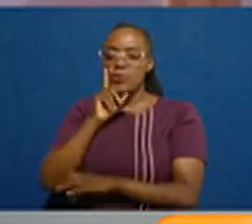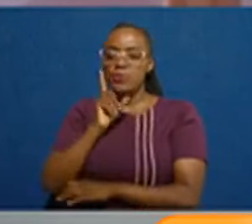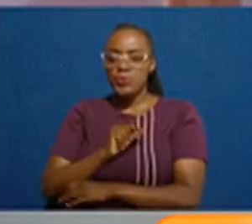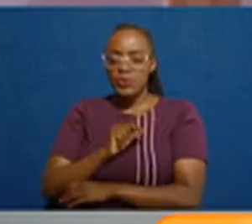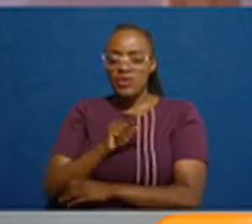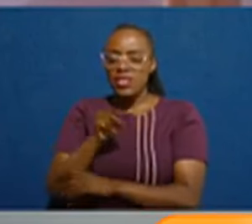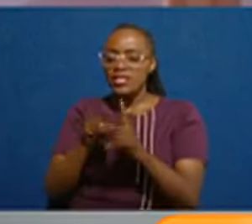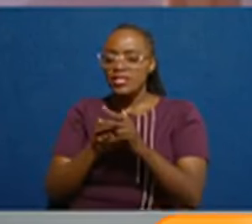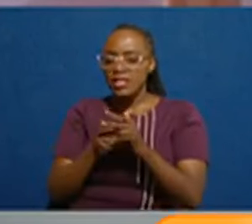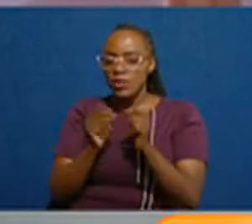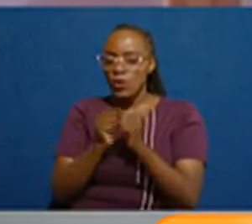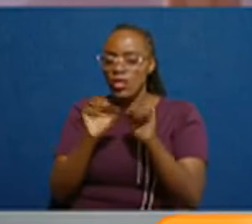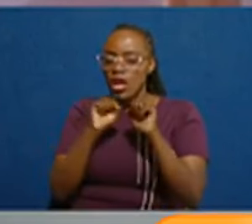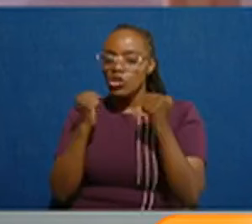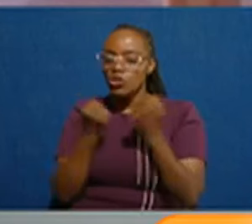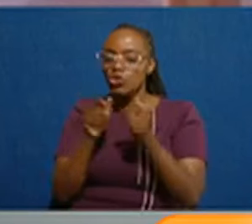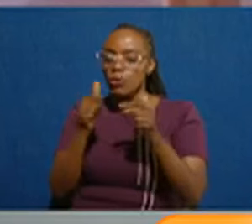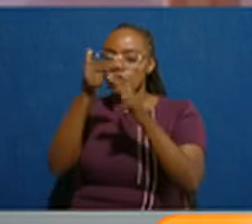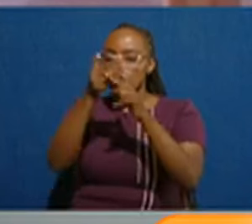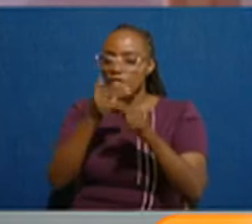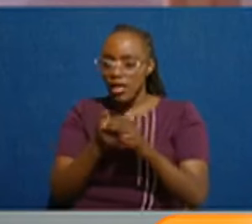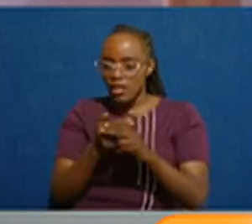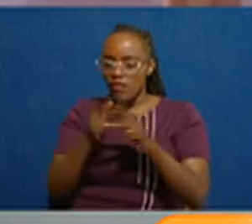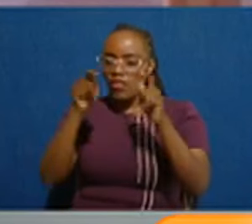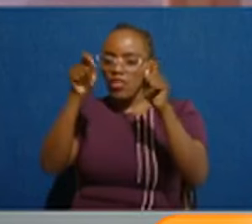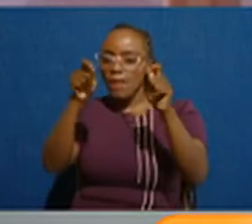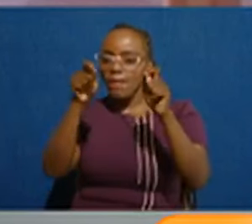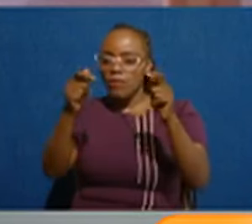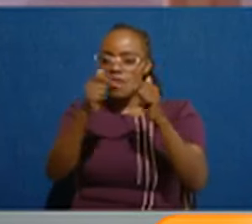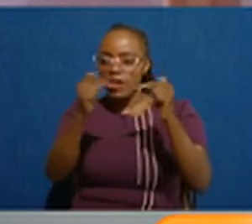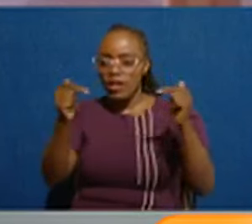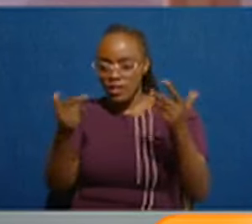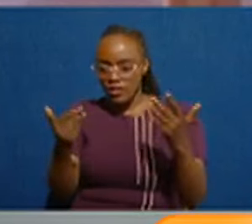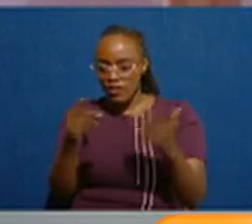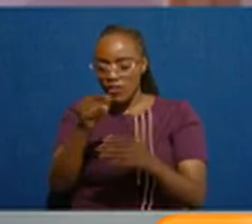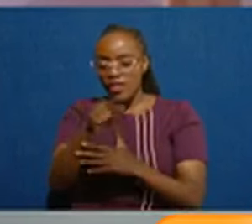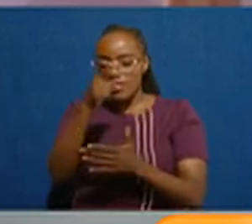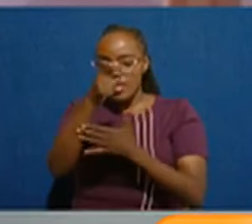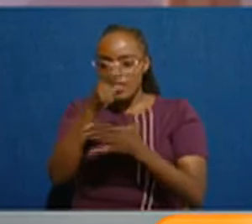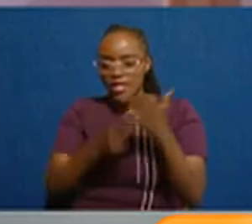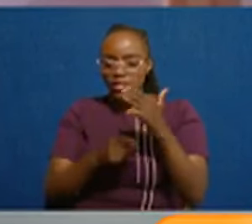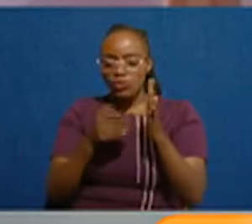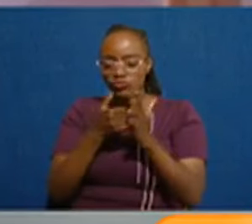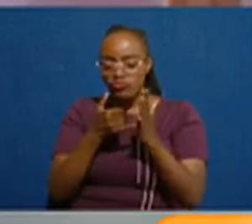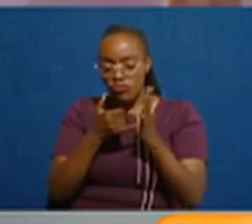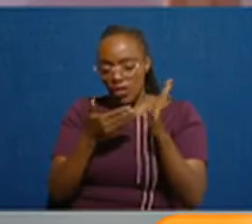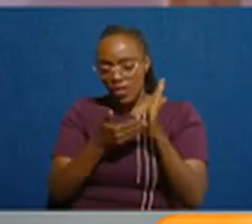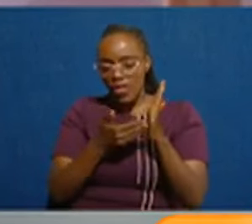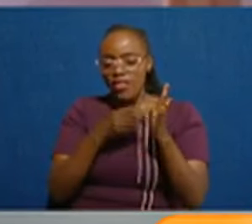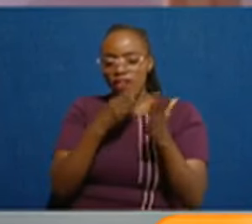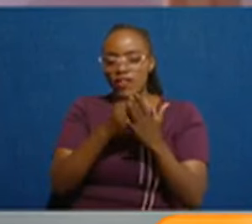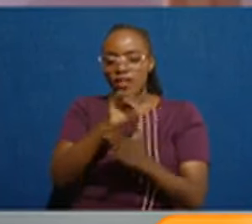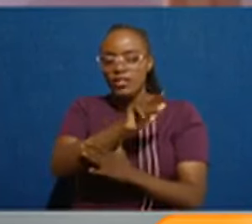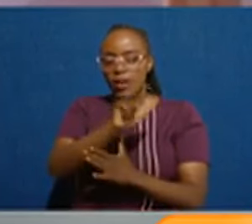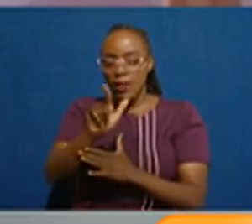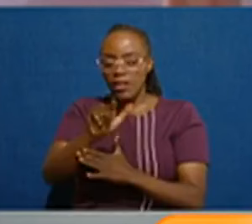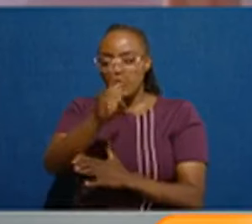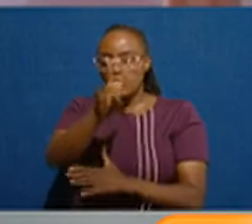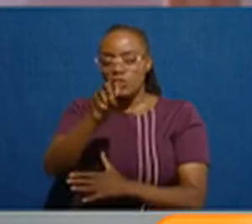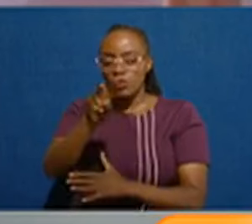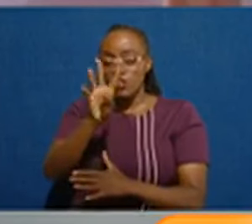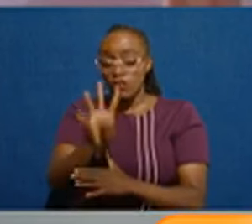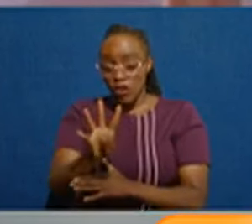all started with a social media hashtag in protest against the punitive taxes contained in the finance bill of